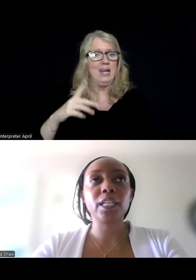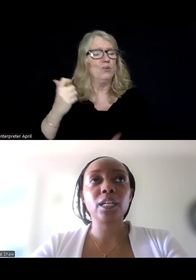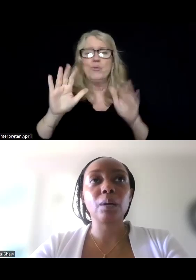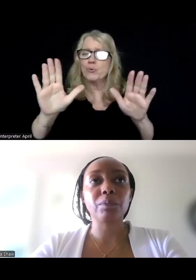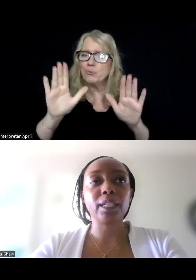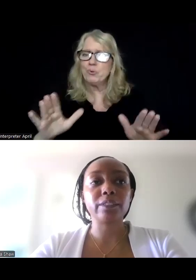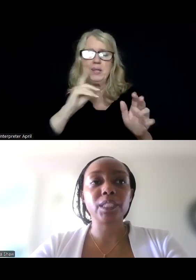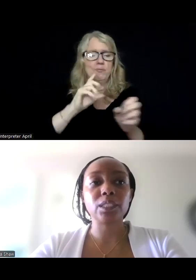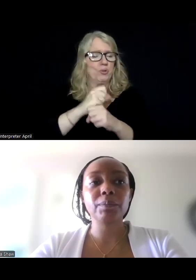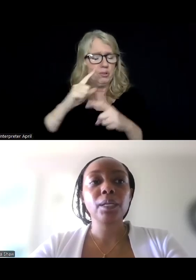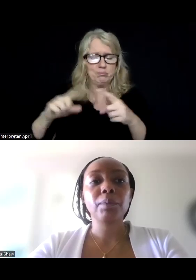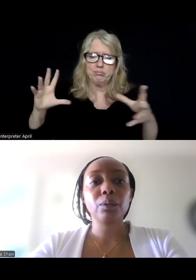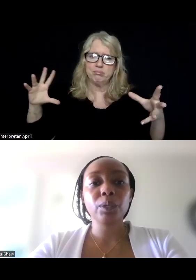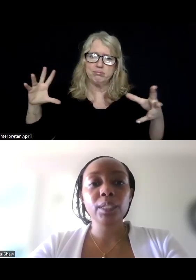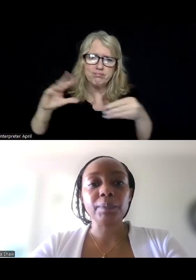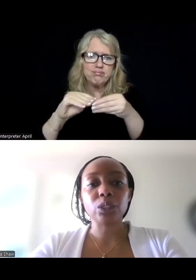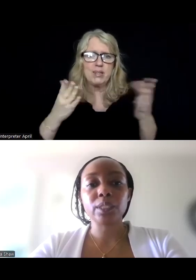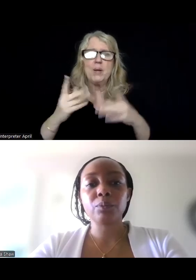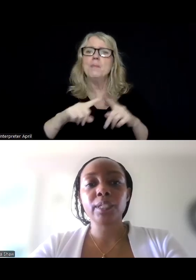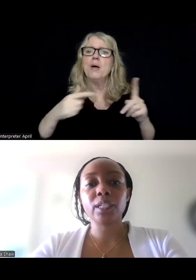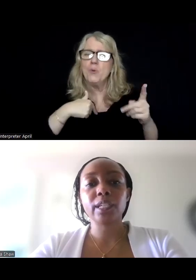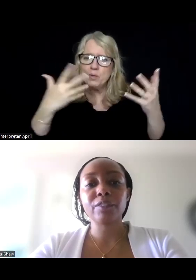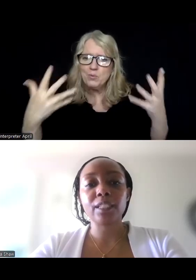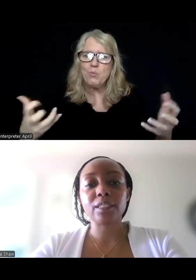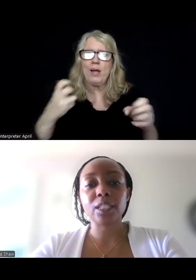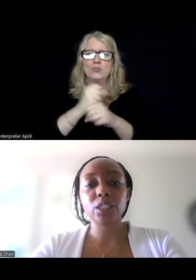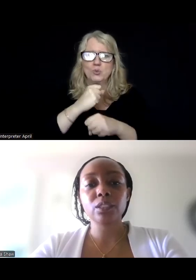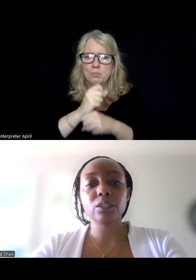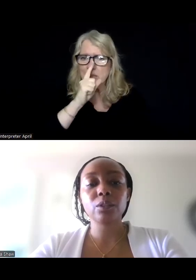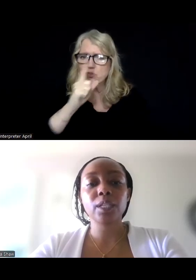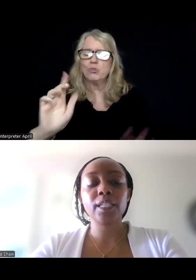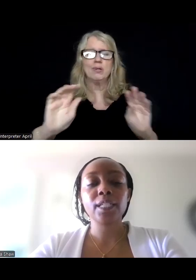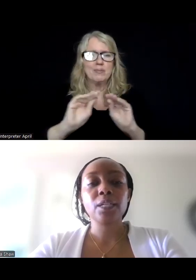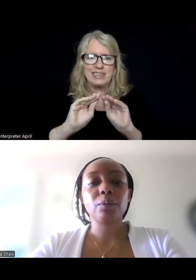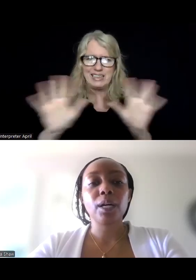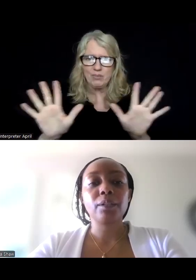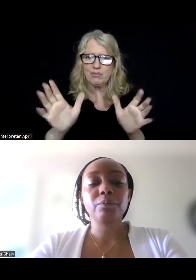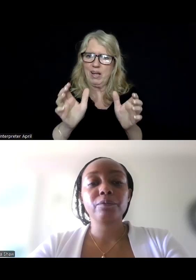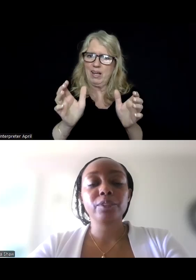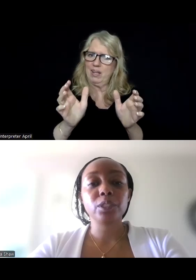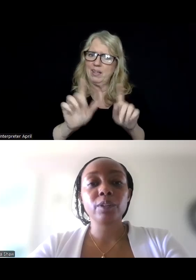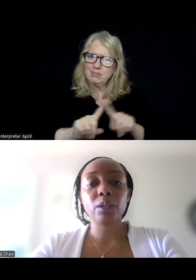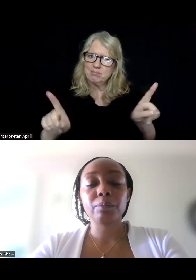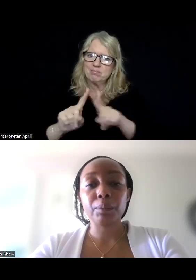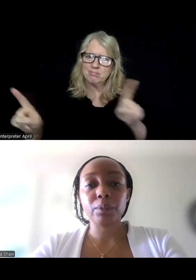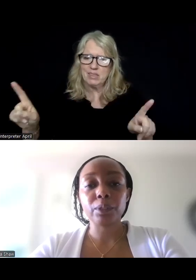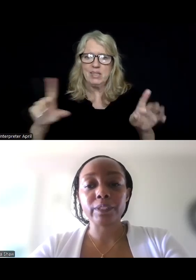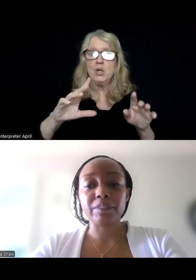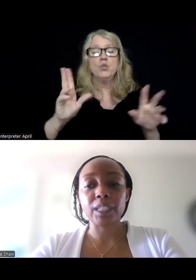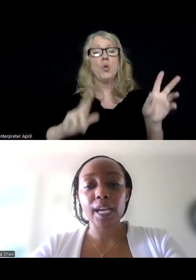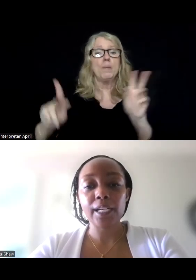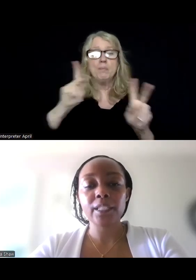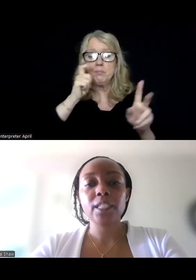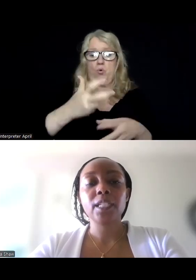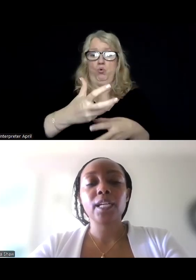for creating a comprehensive system, but we want to make sure that we are clarifying distinctions so that first of all, people who are